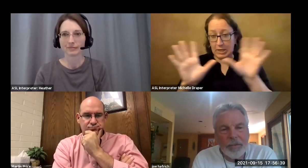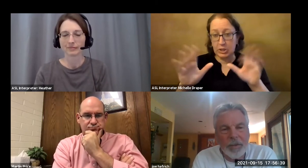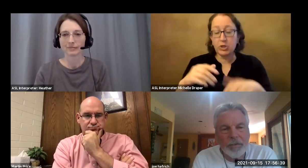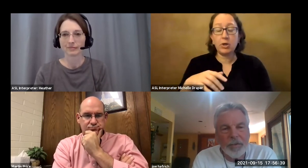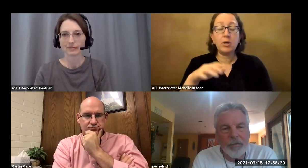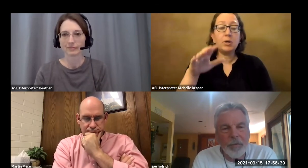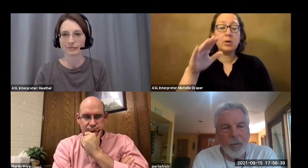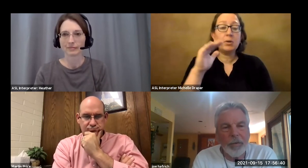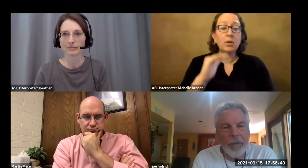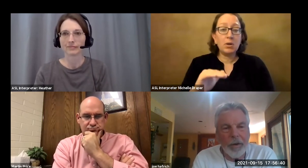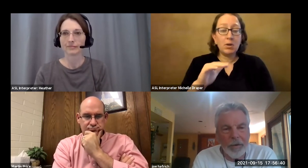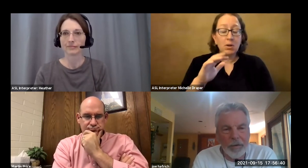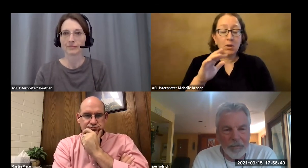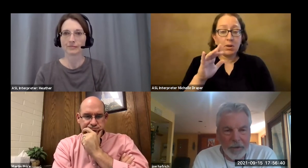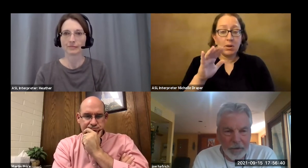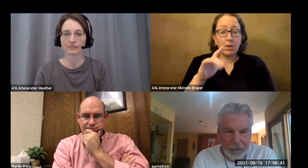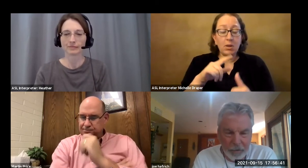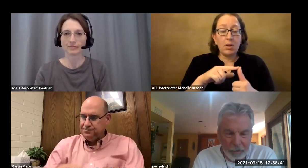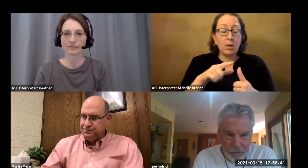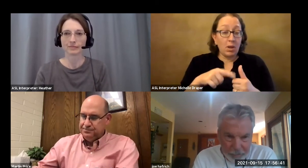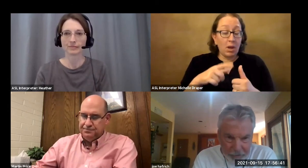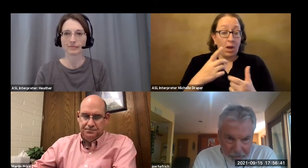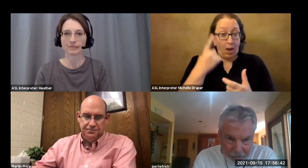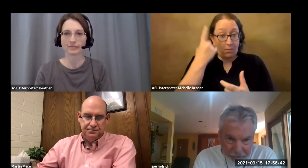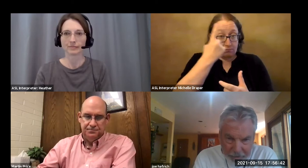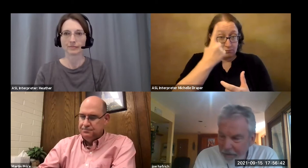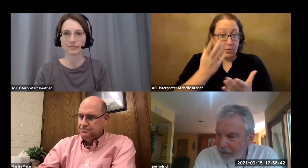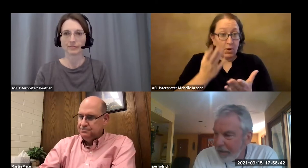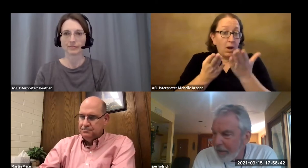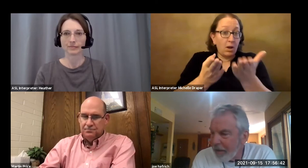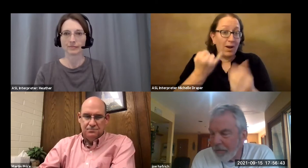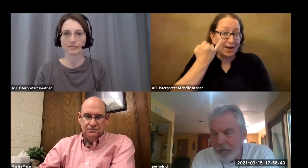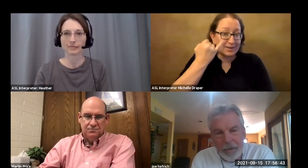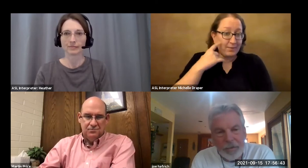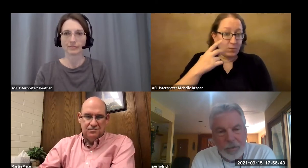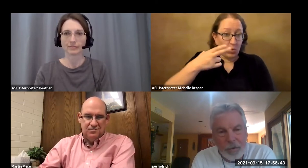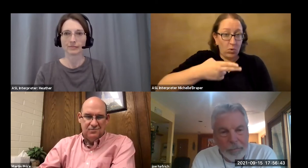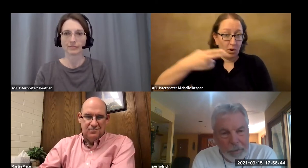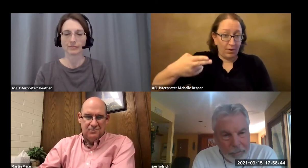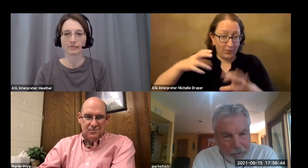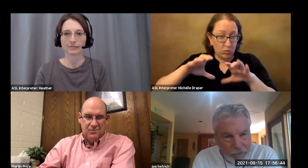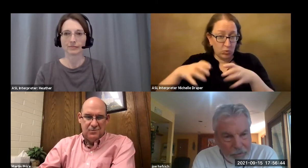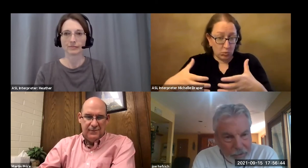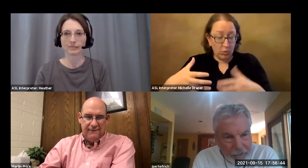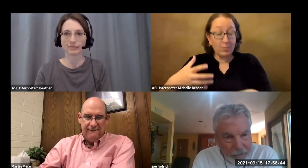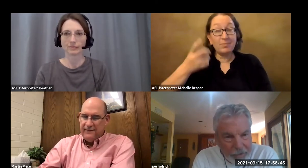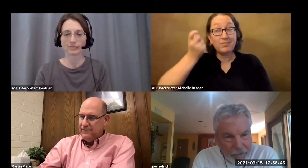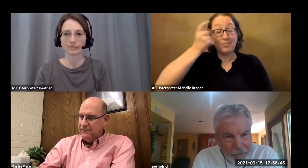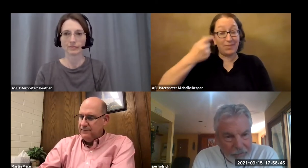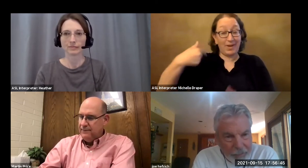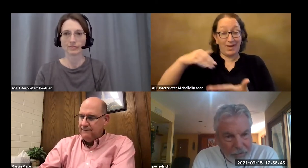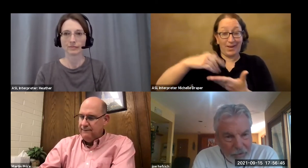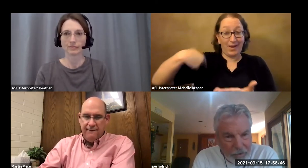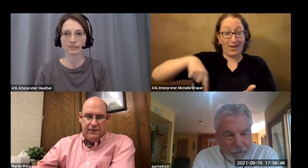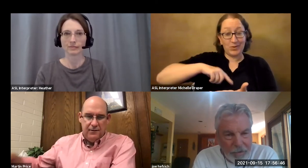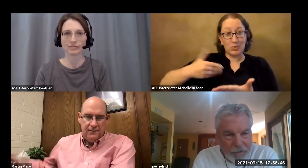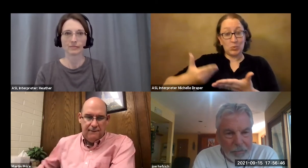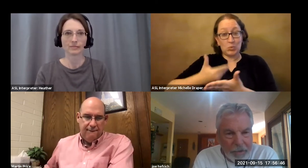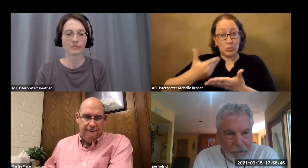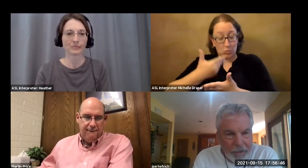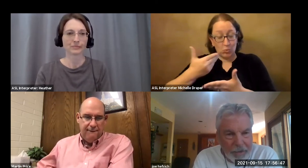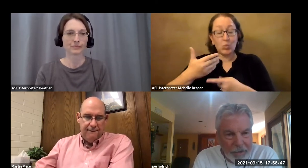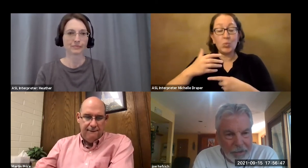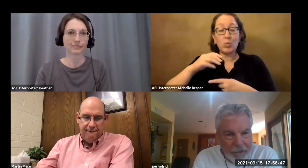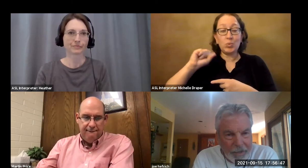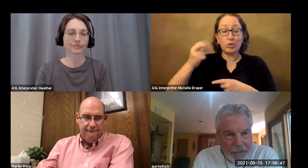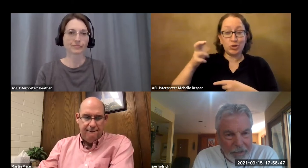here's a suggestion for the Hard of Hearing group. And as new members, Sharon and Jim